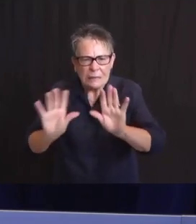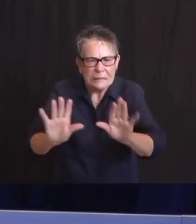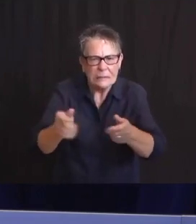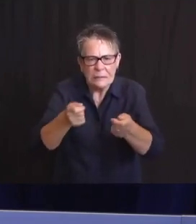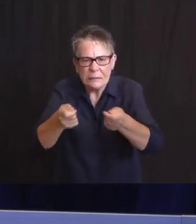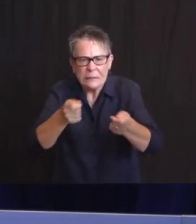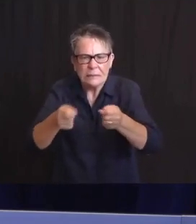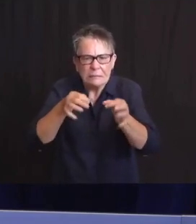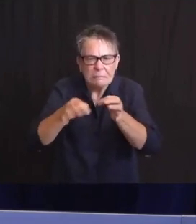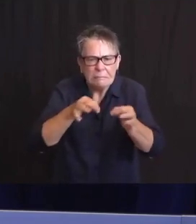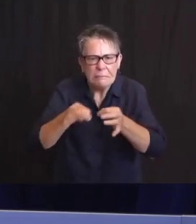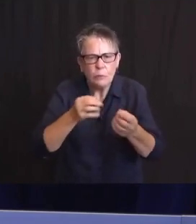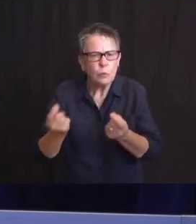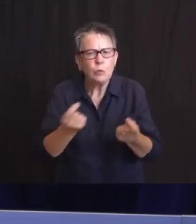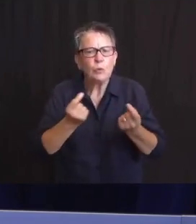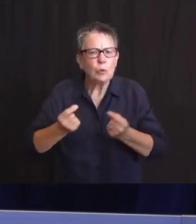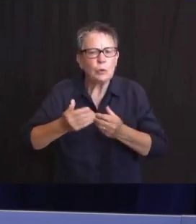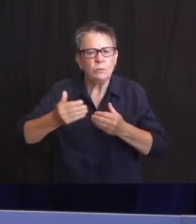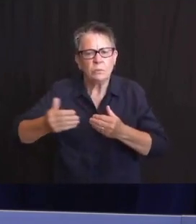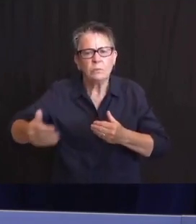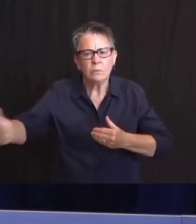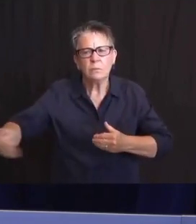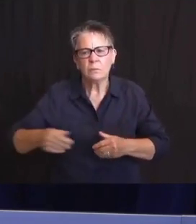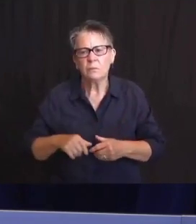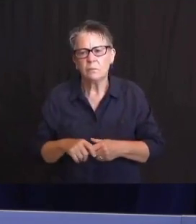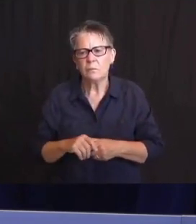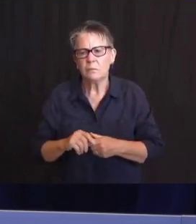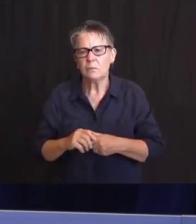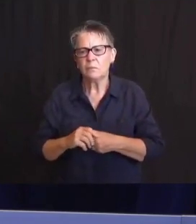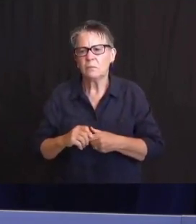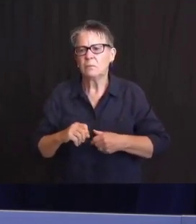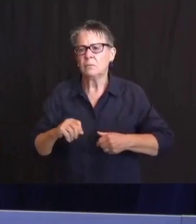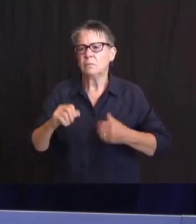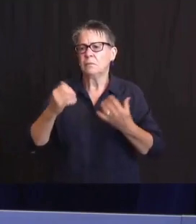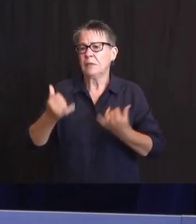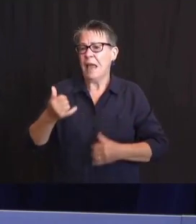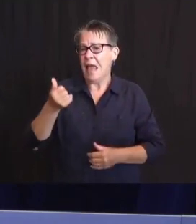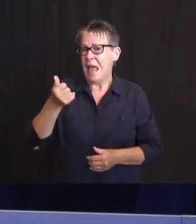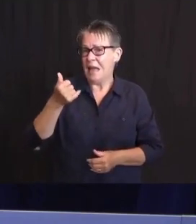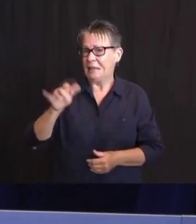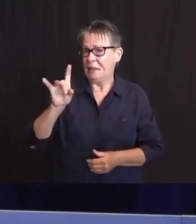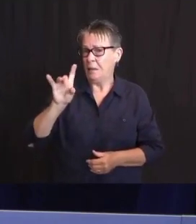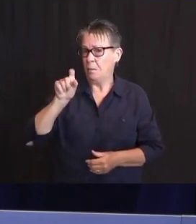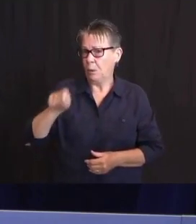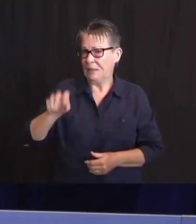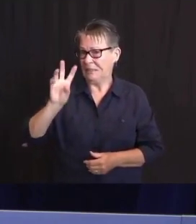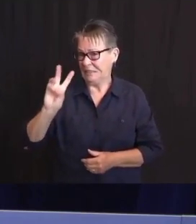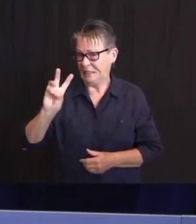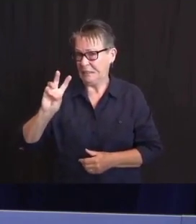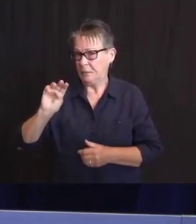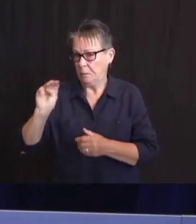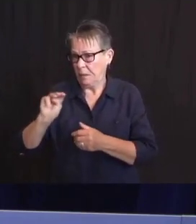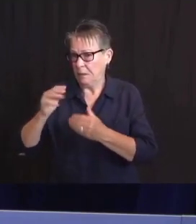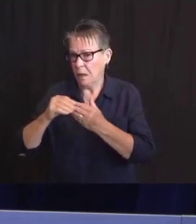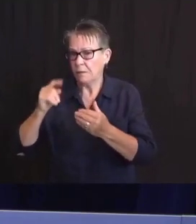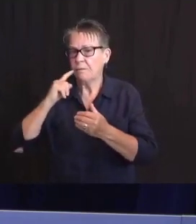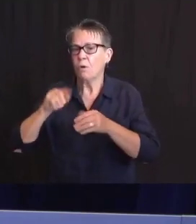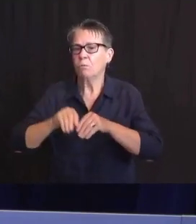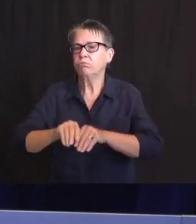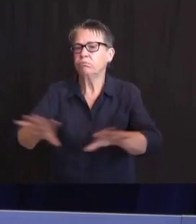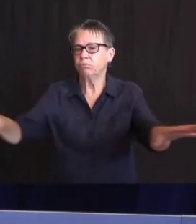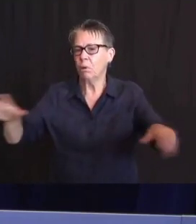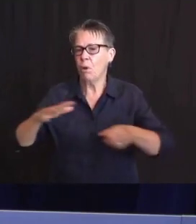$18.6 million of federal funding will be distributed to the 77 local health departments that do not receive LINCS